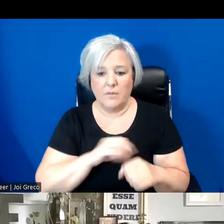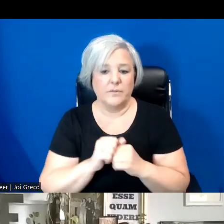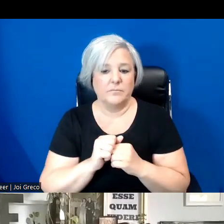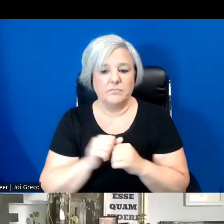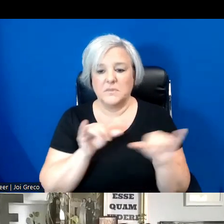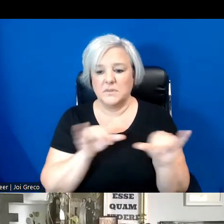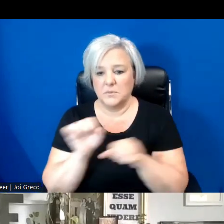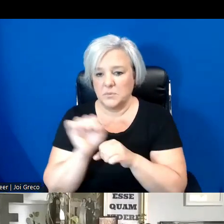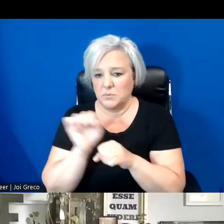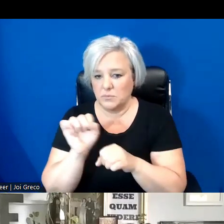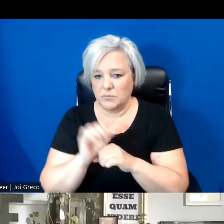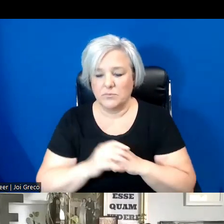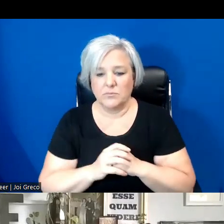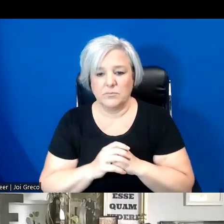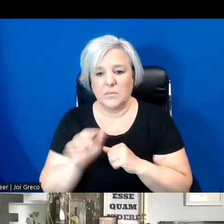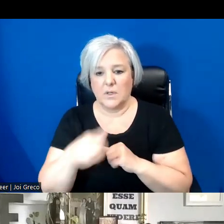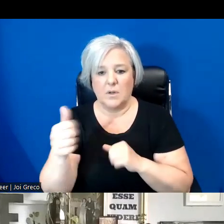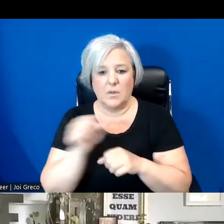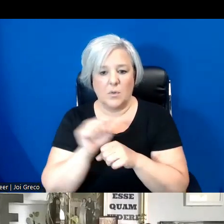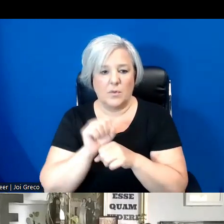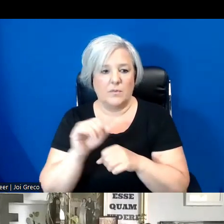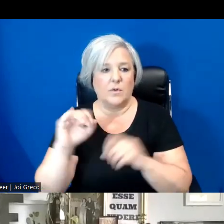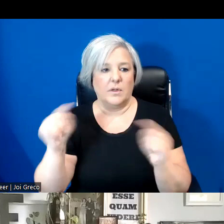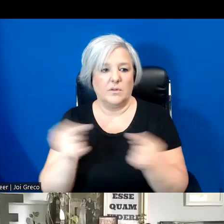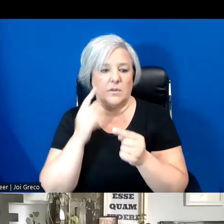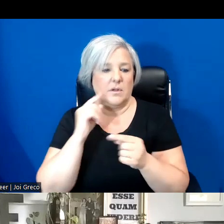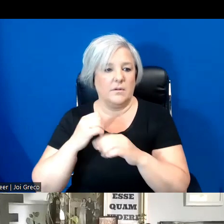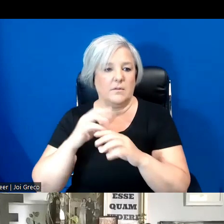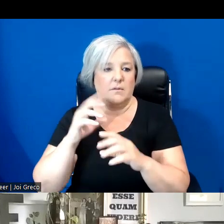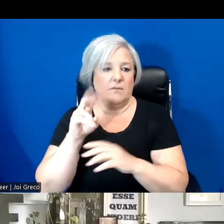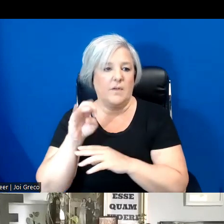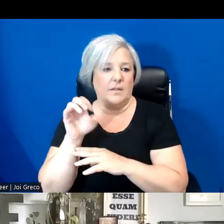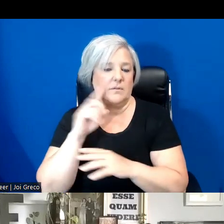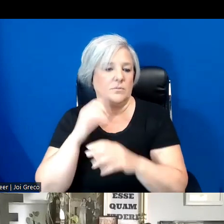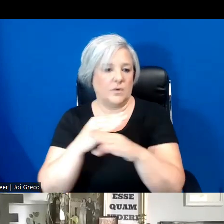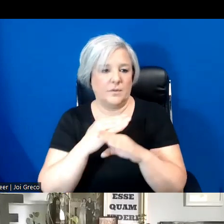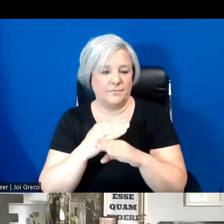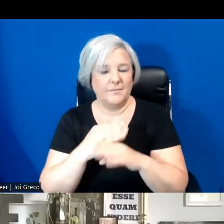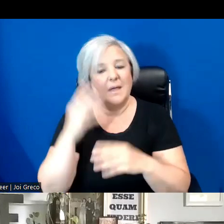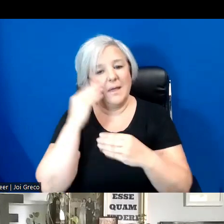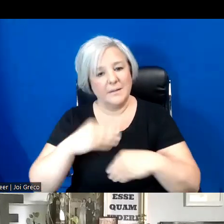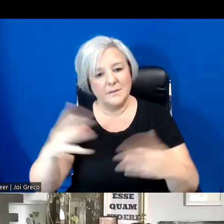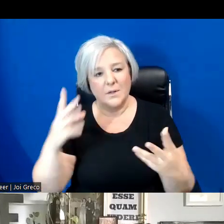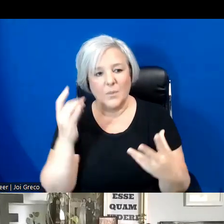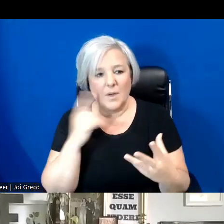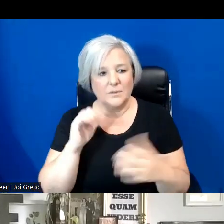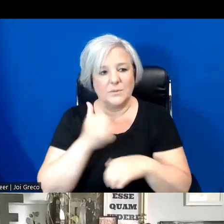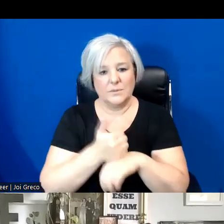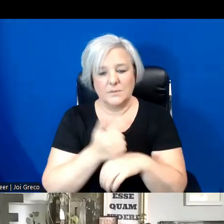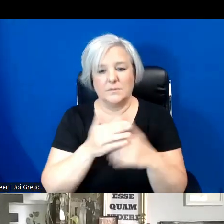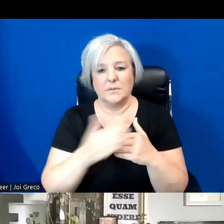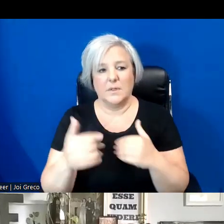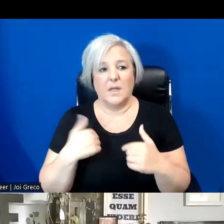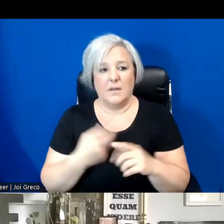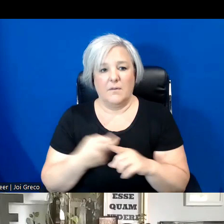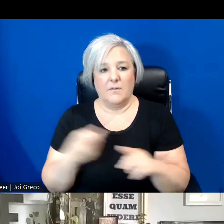work, and others working in injury and violence prevention. So I say all that just to set the tone that I am very much coming from a